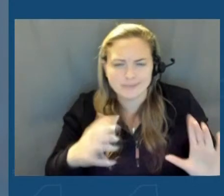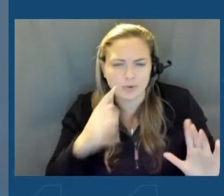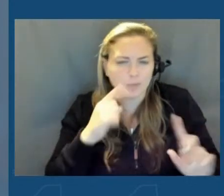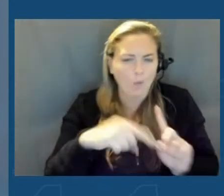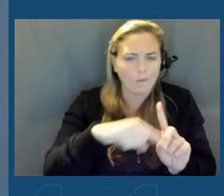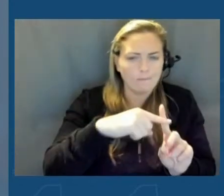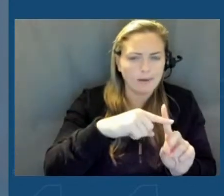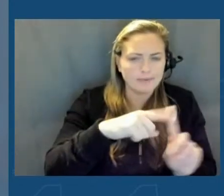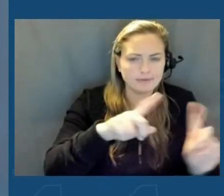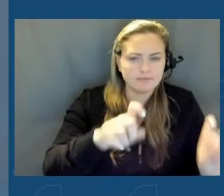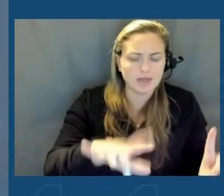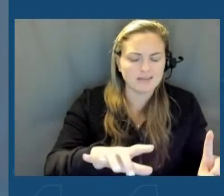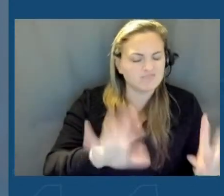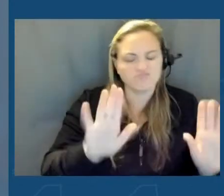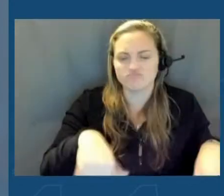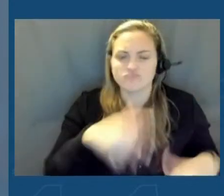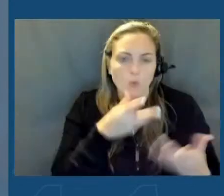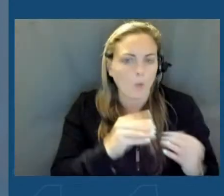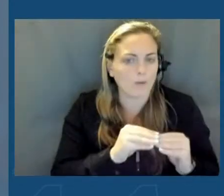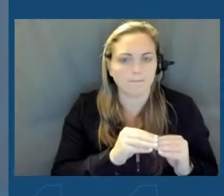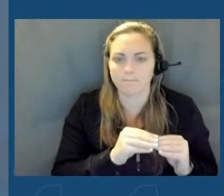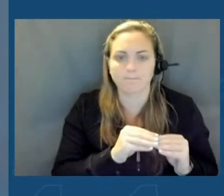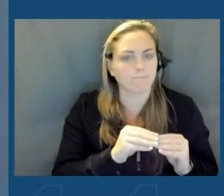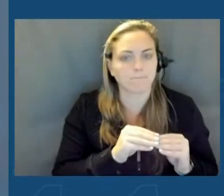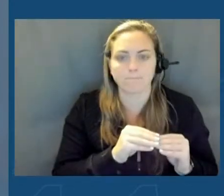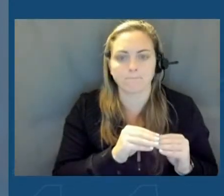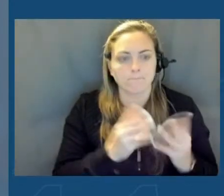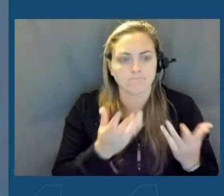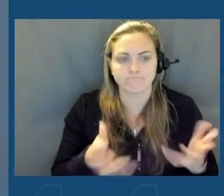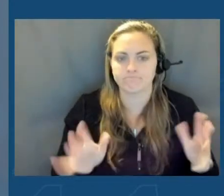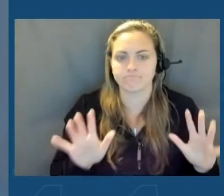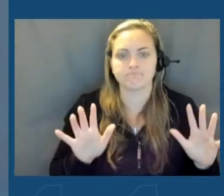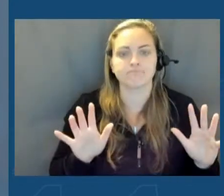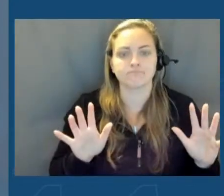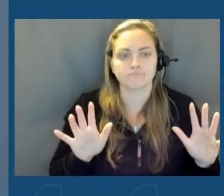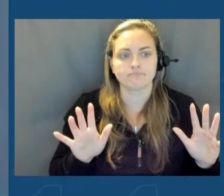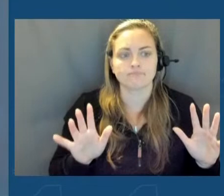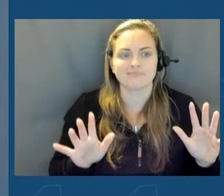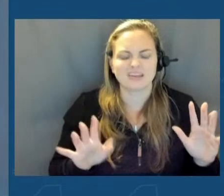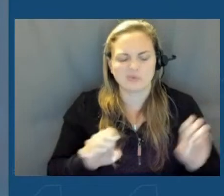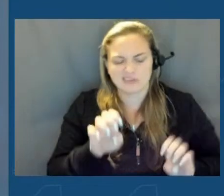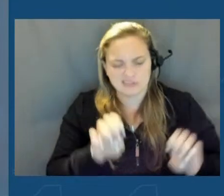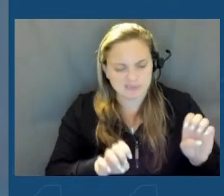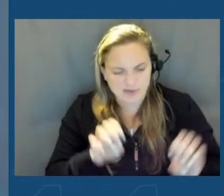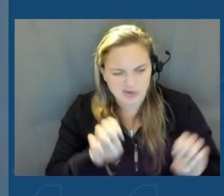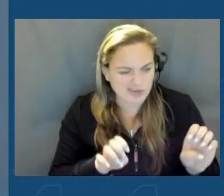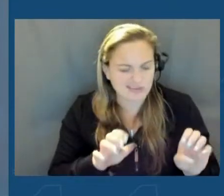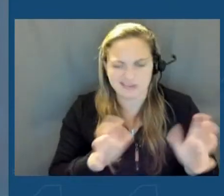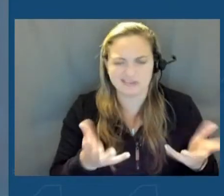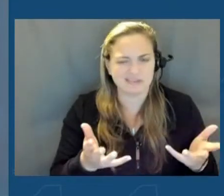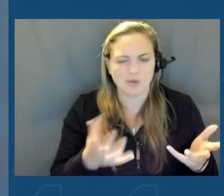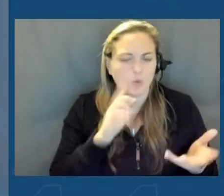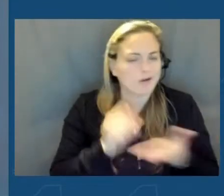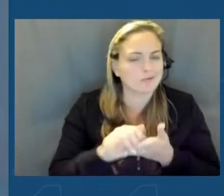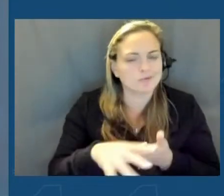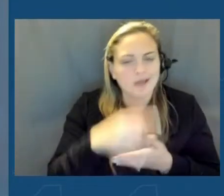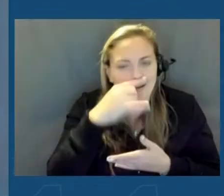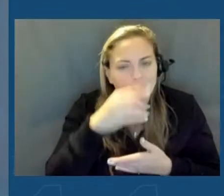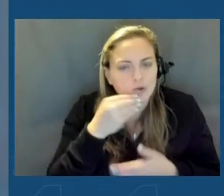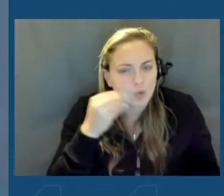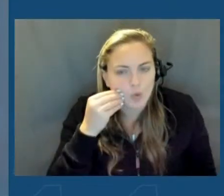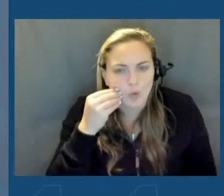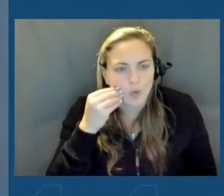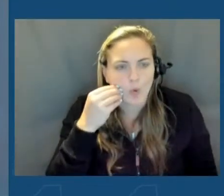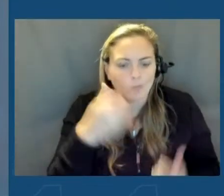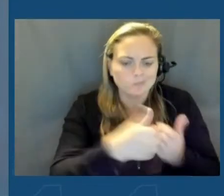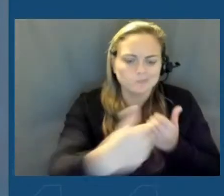positive, those days are over. We've been through that experiment. No longer are we going to be sending kids home, keeping them away